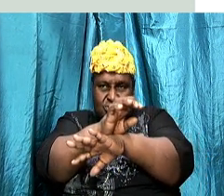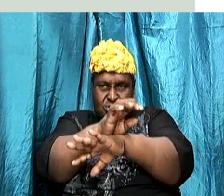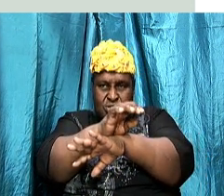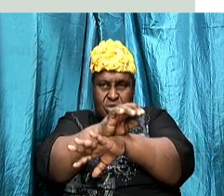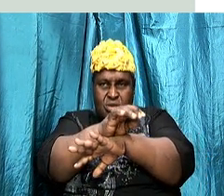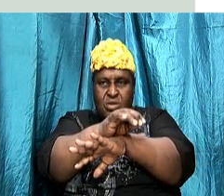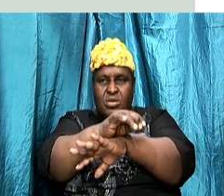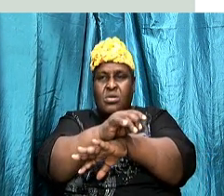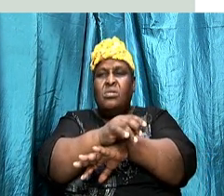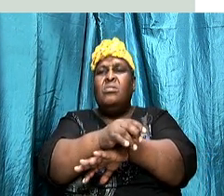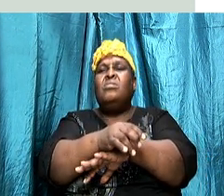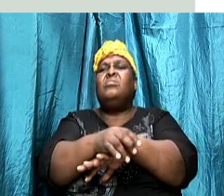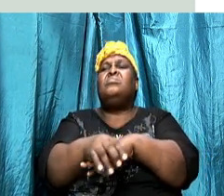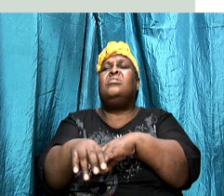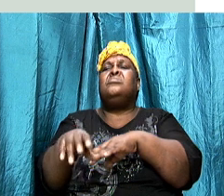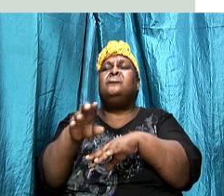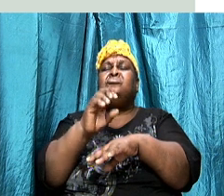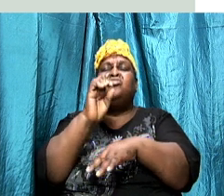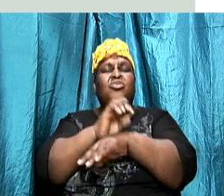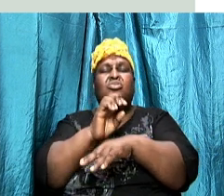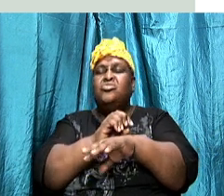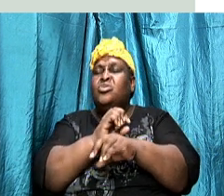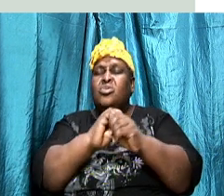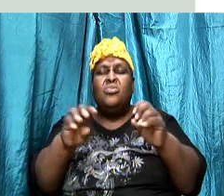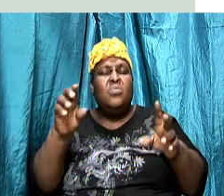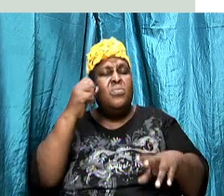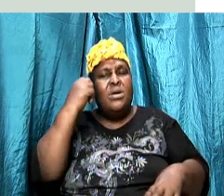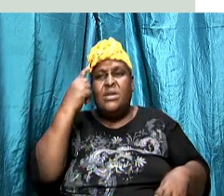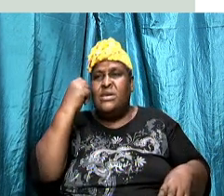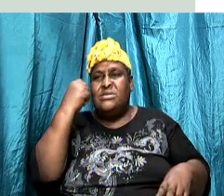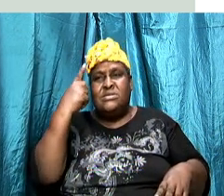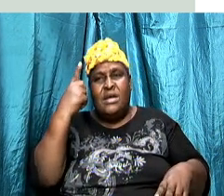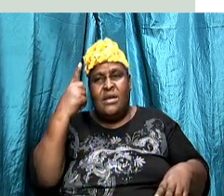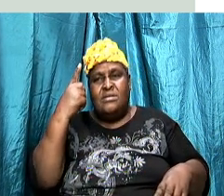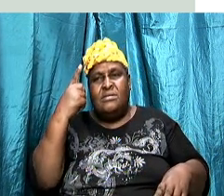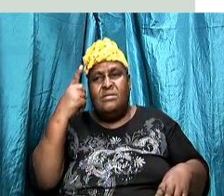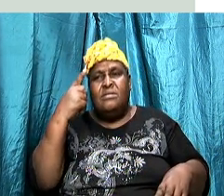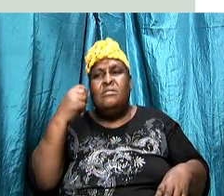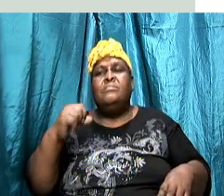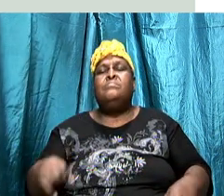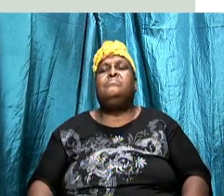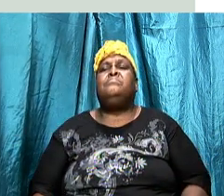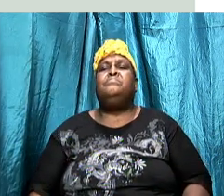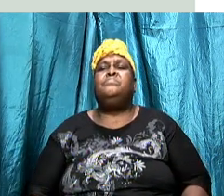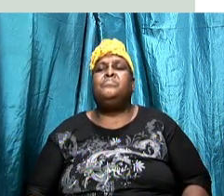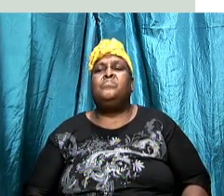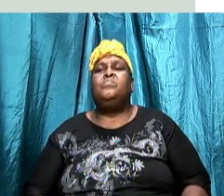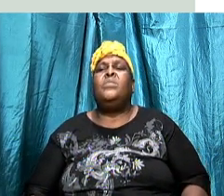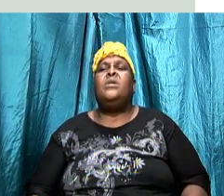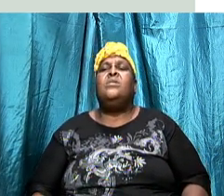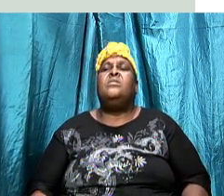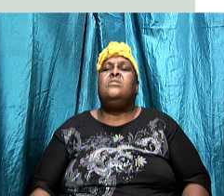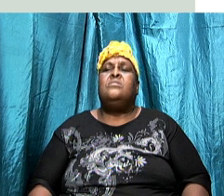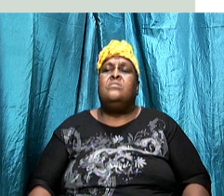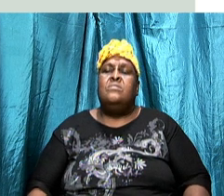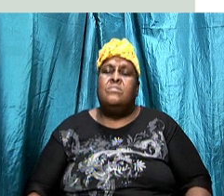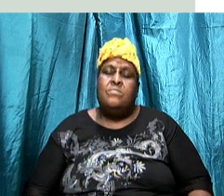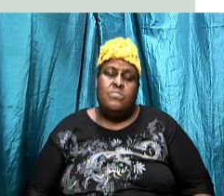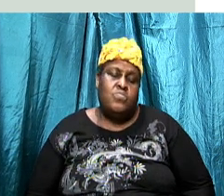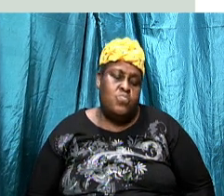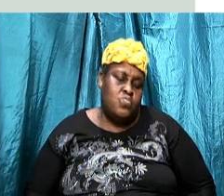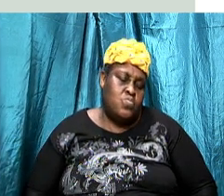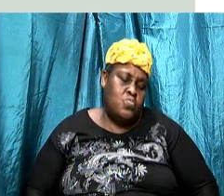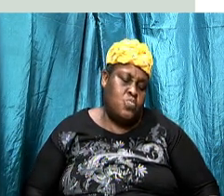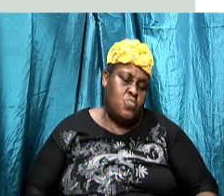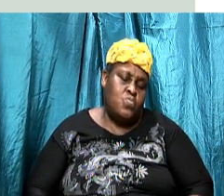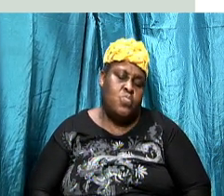understand it. But that is this gift. It is delivering a message to the church or to a group of people or